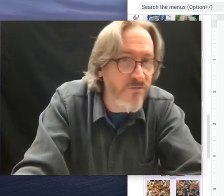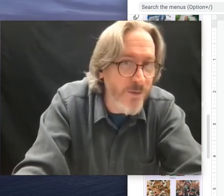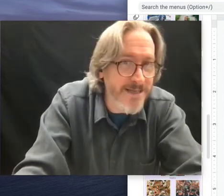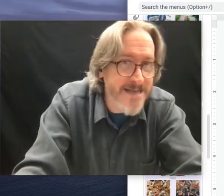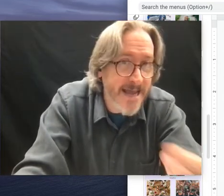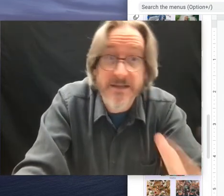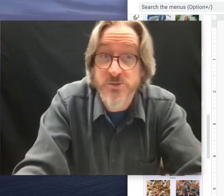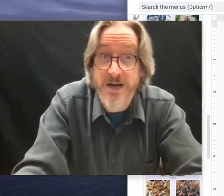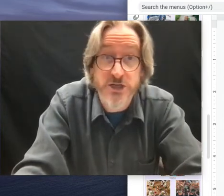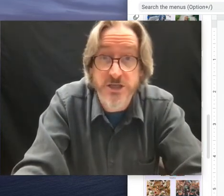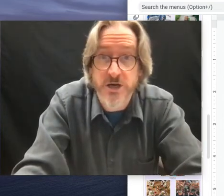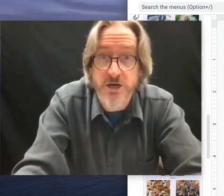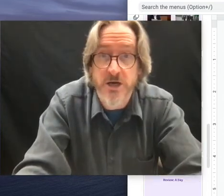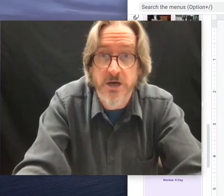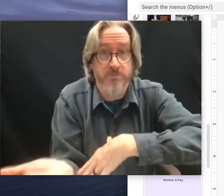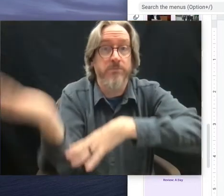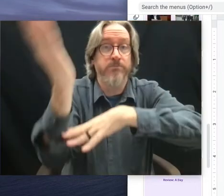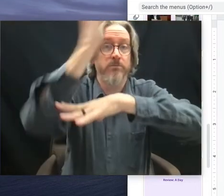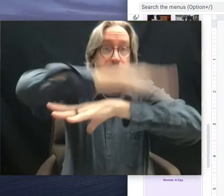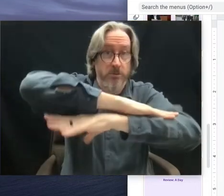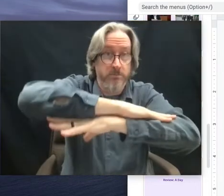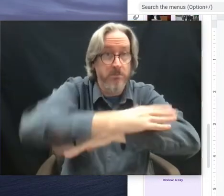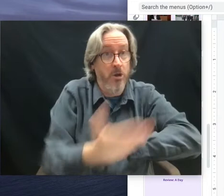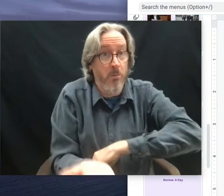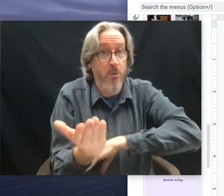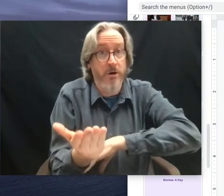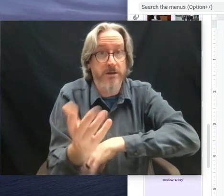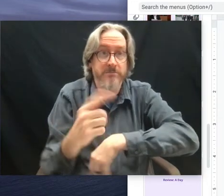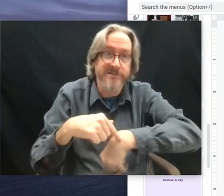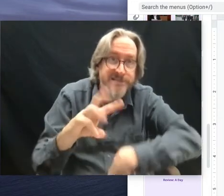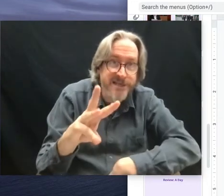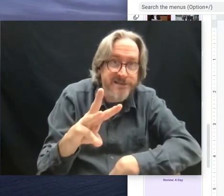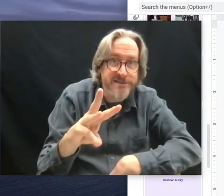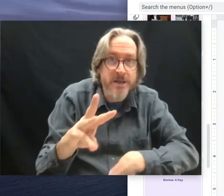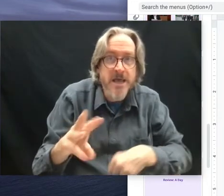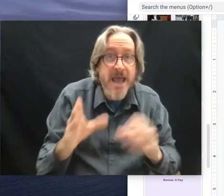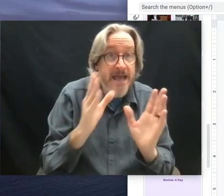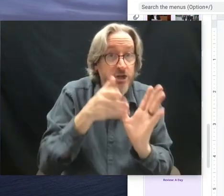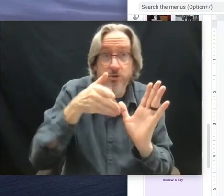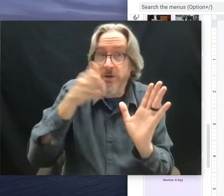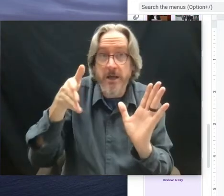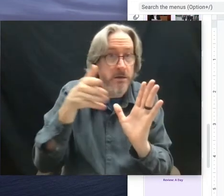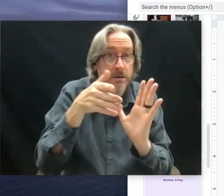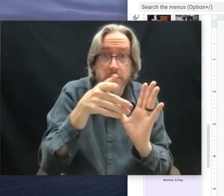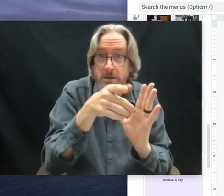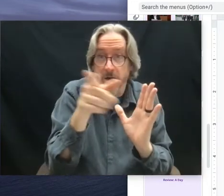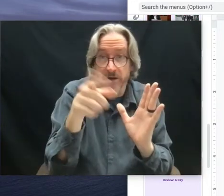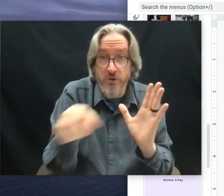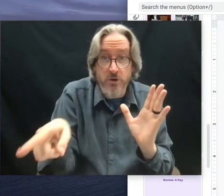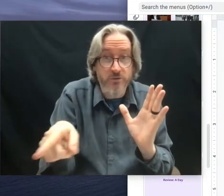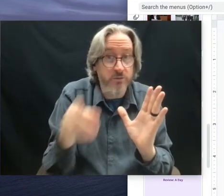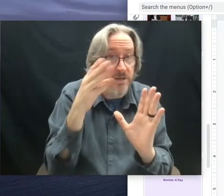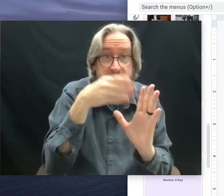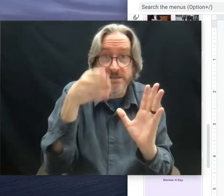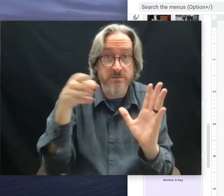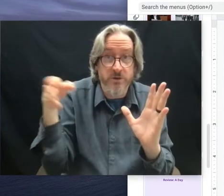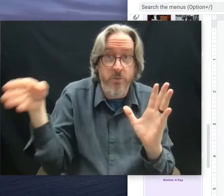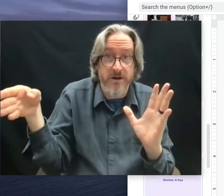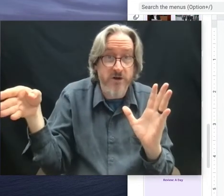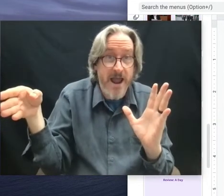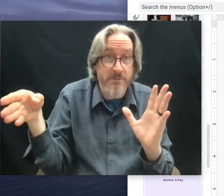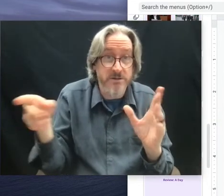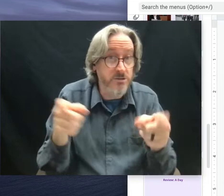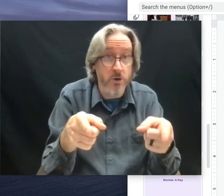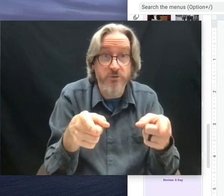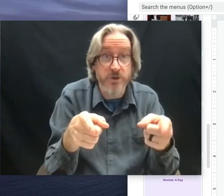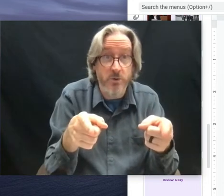So reviewing a day, that's what I just talked about with boom, boom, boom. Morning, 6. And you can, if you go through these with